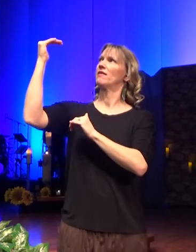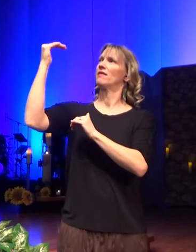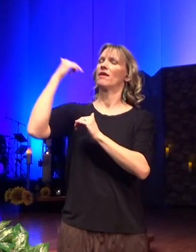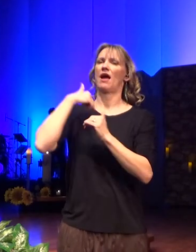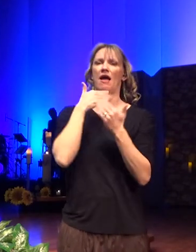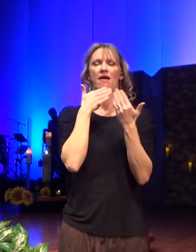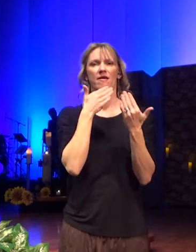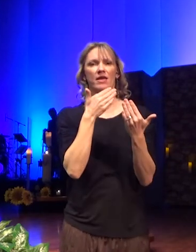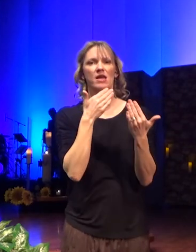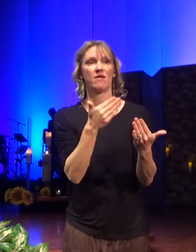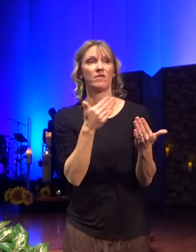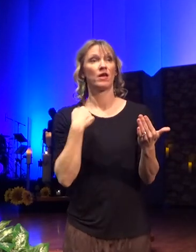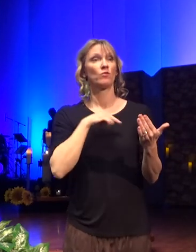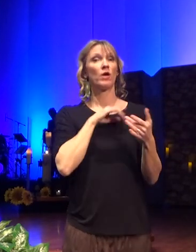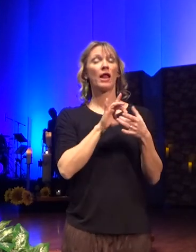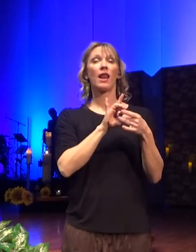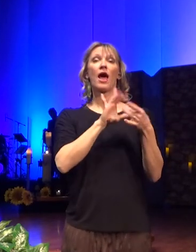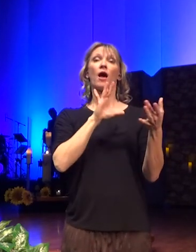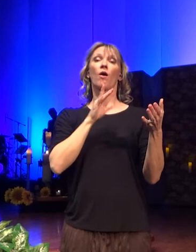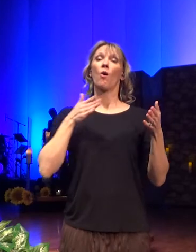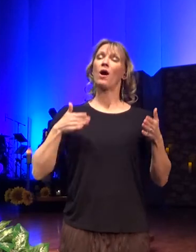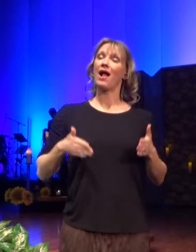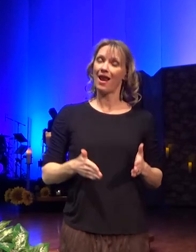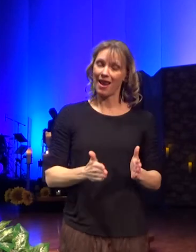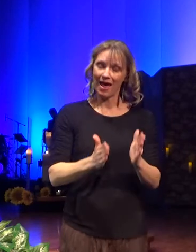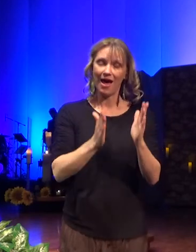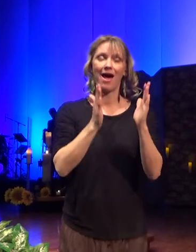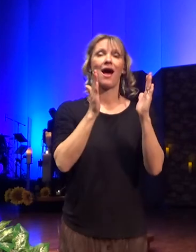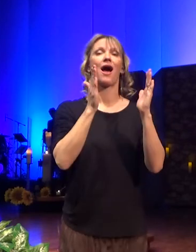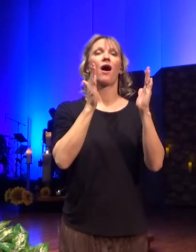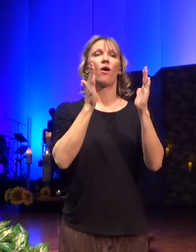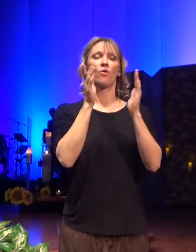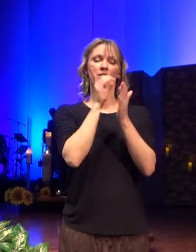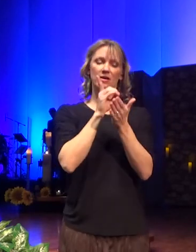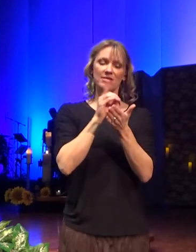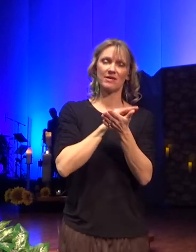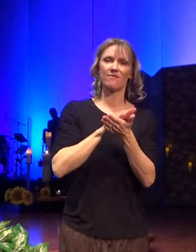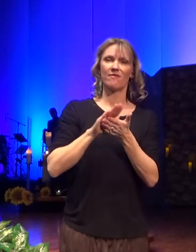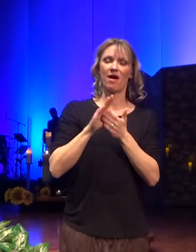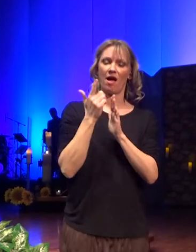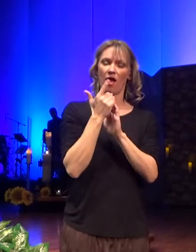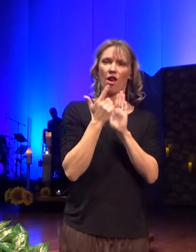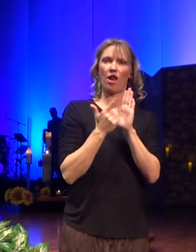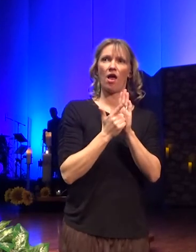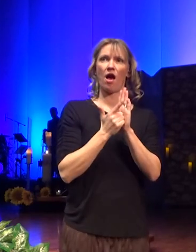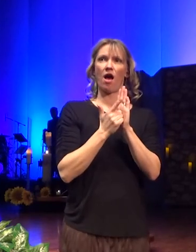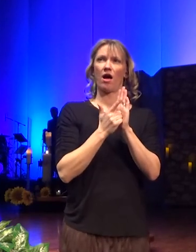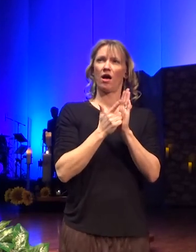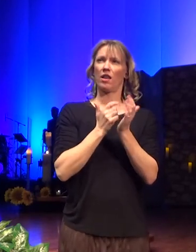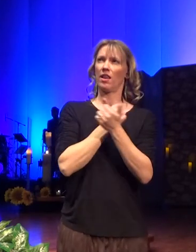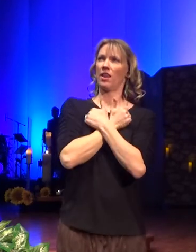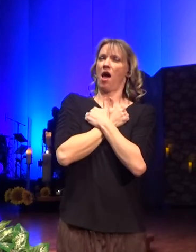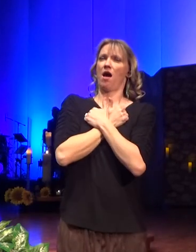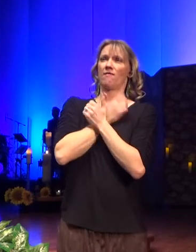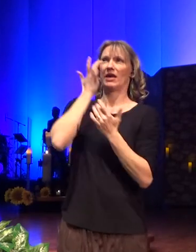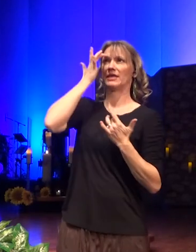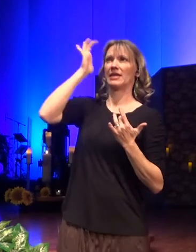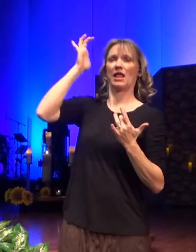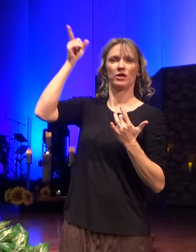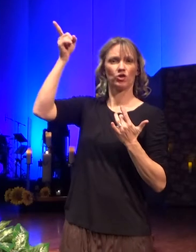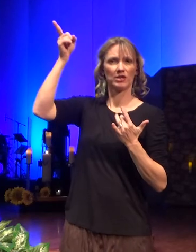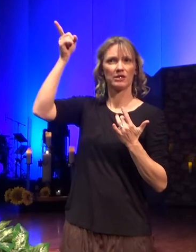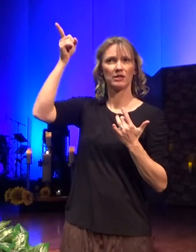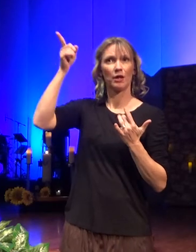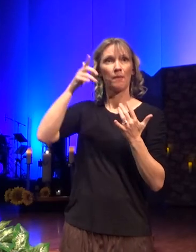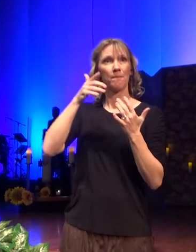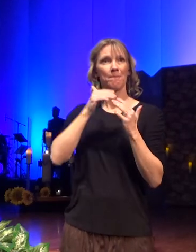give thanks. And we just let go and allow that divine law known as love intelligence,